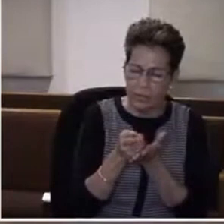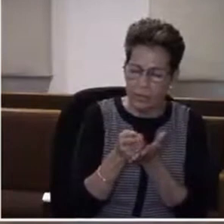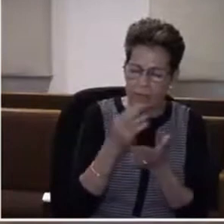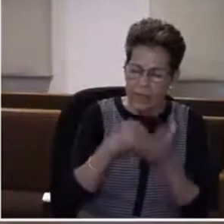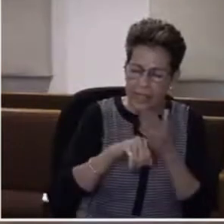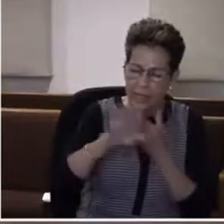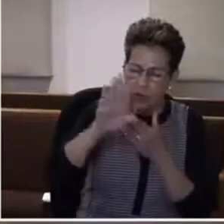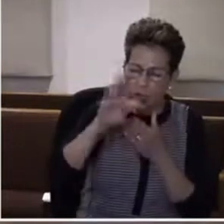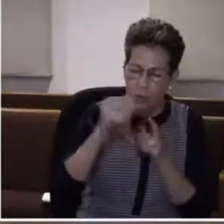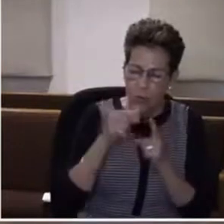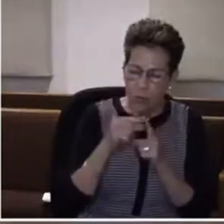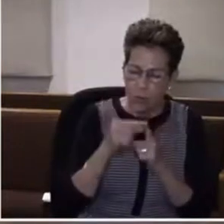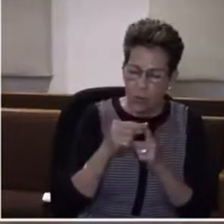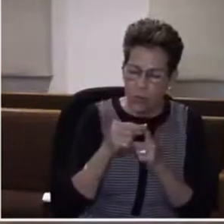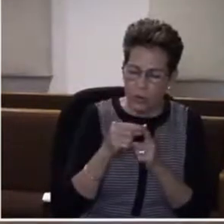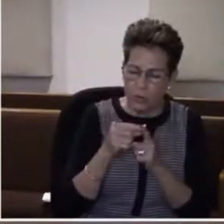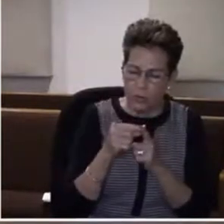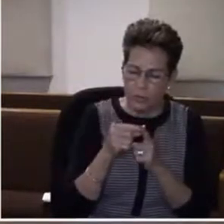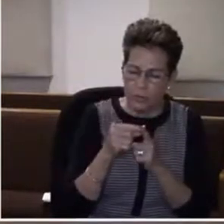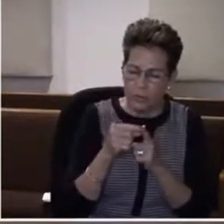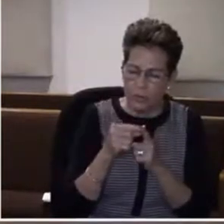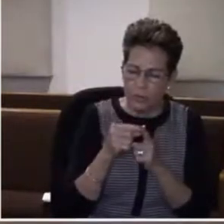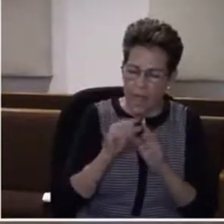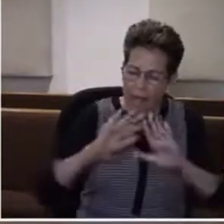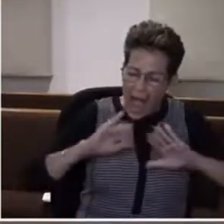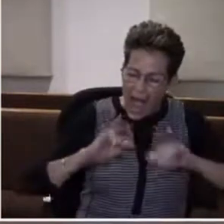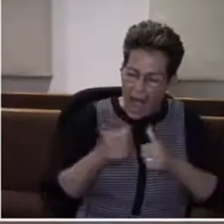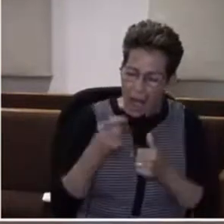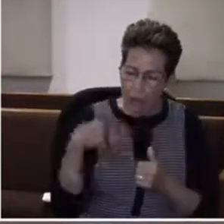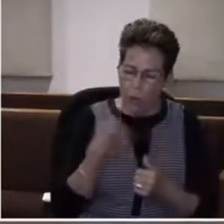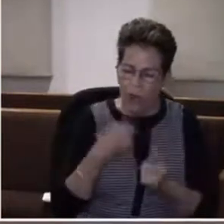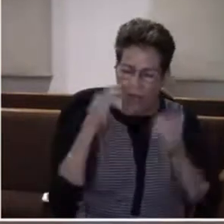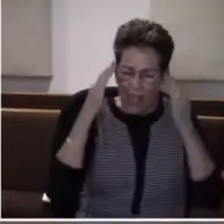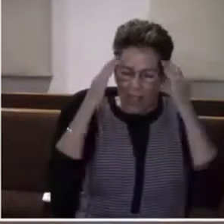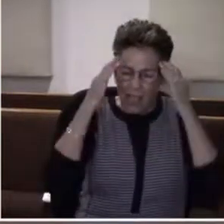the reality of how we think, see,